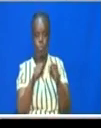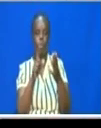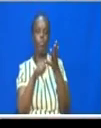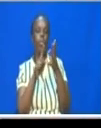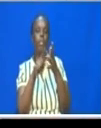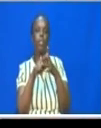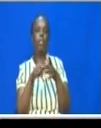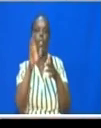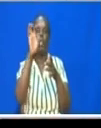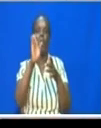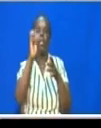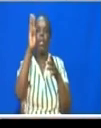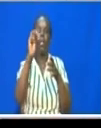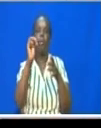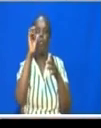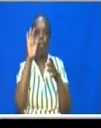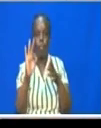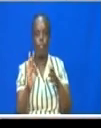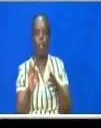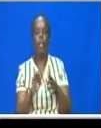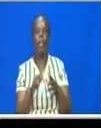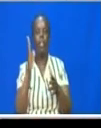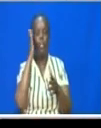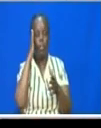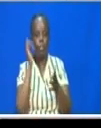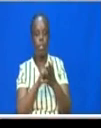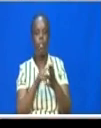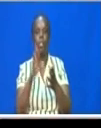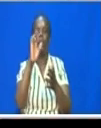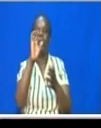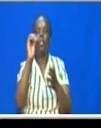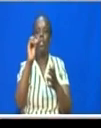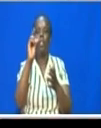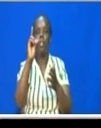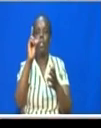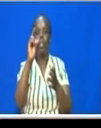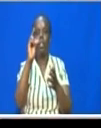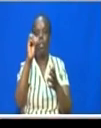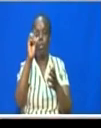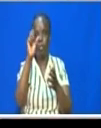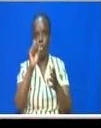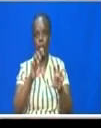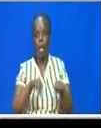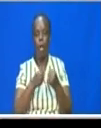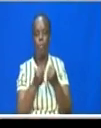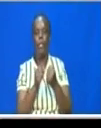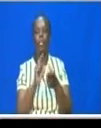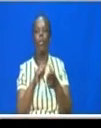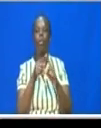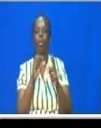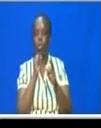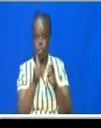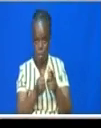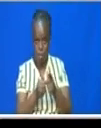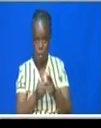the electromotive force, determine if a redox reaction occurs or not. So the question that were given